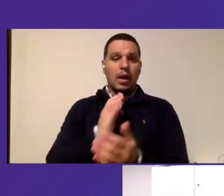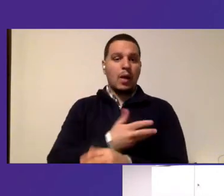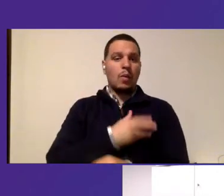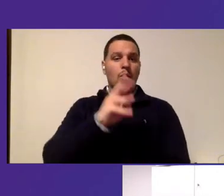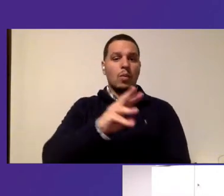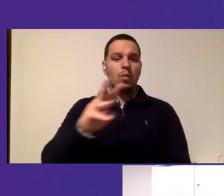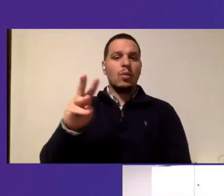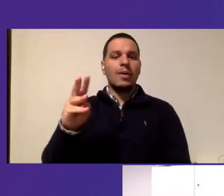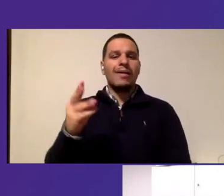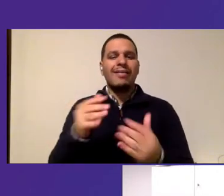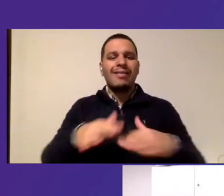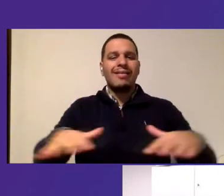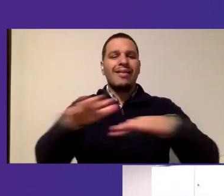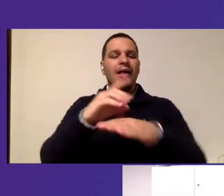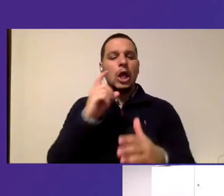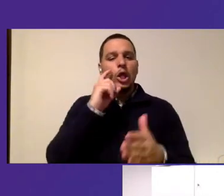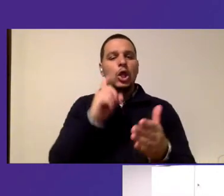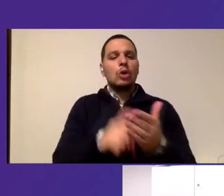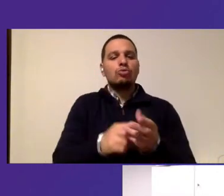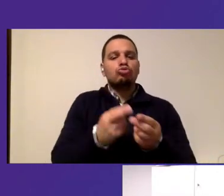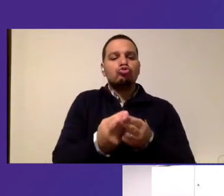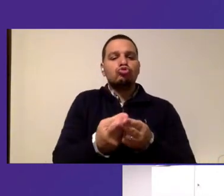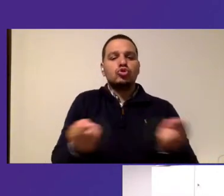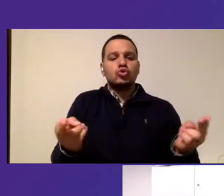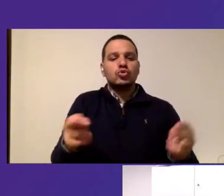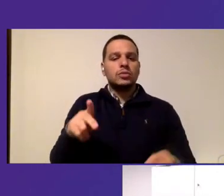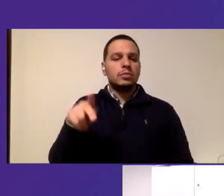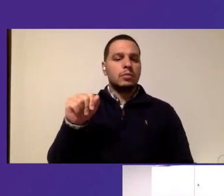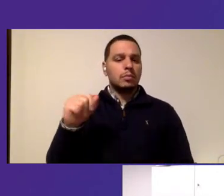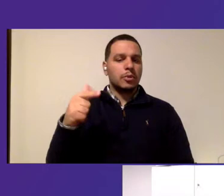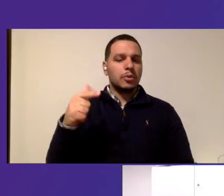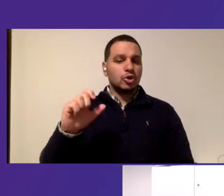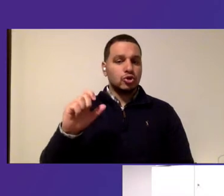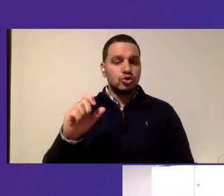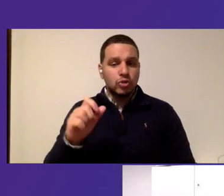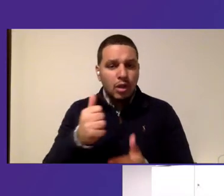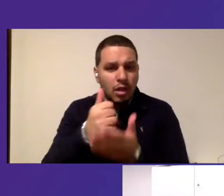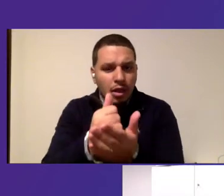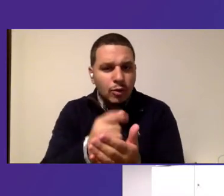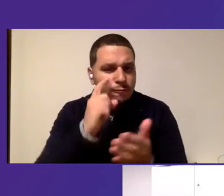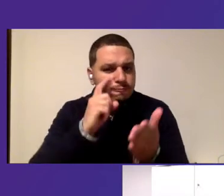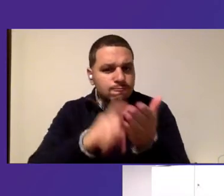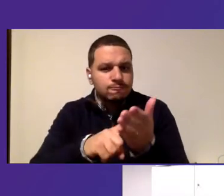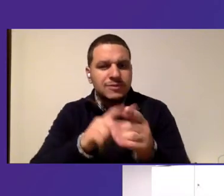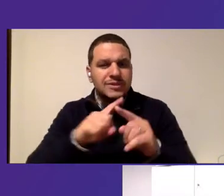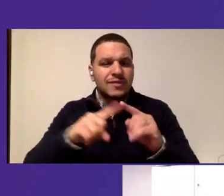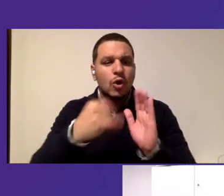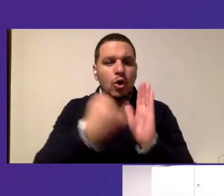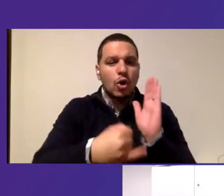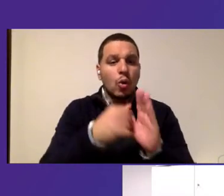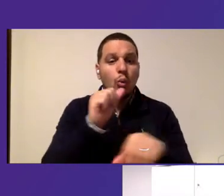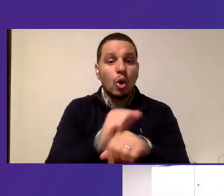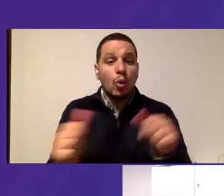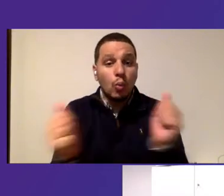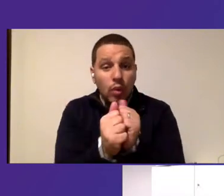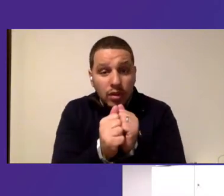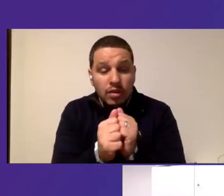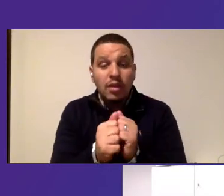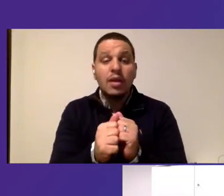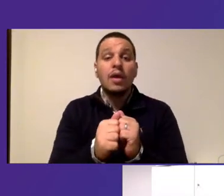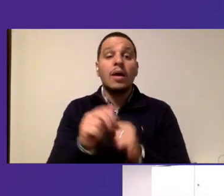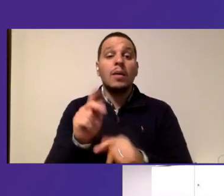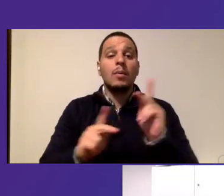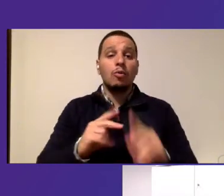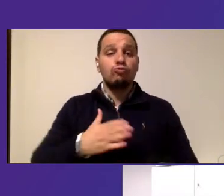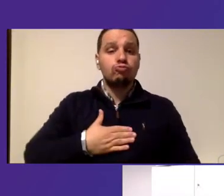page, and it provides information on first steps that you can take, different artists that you can work with, and folks that would be willing